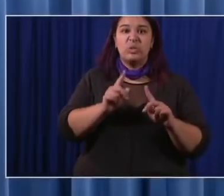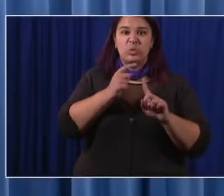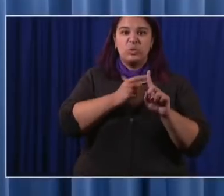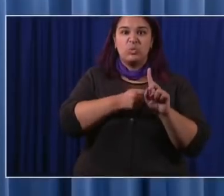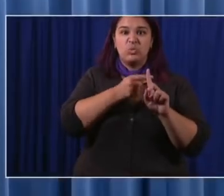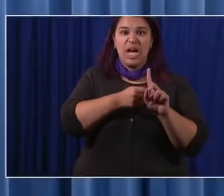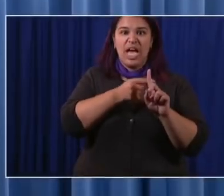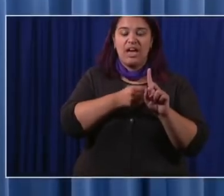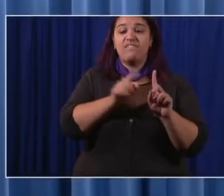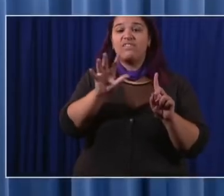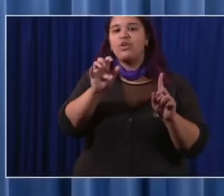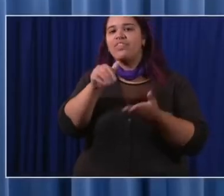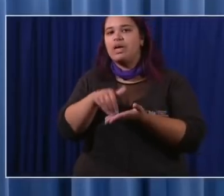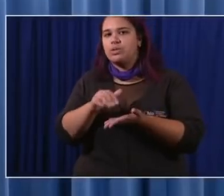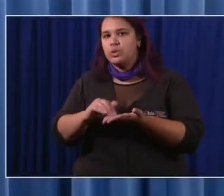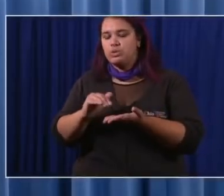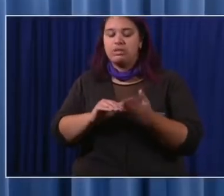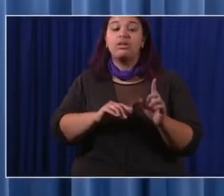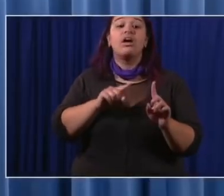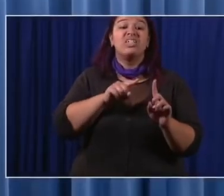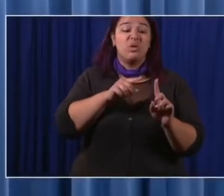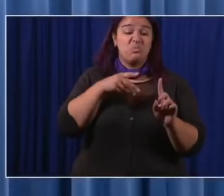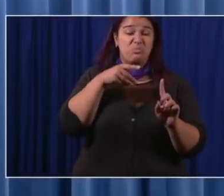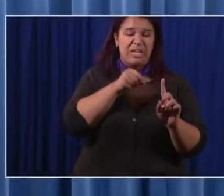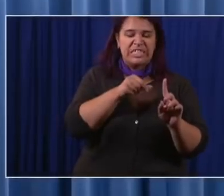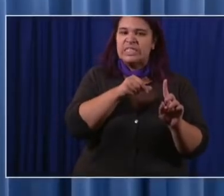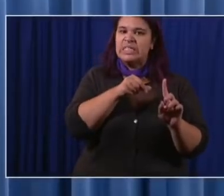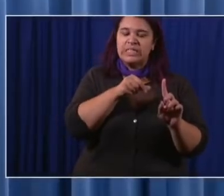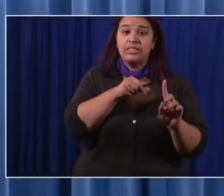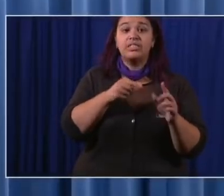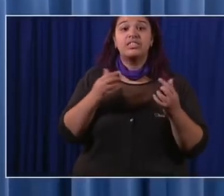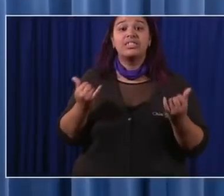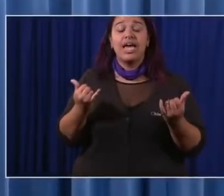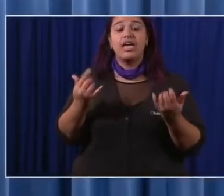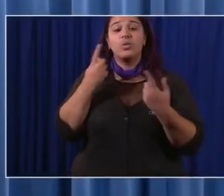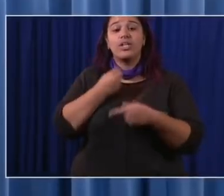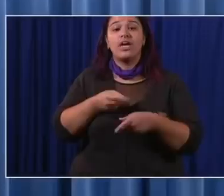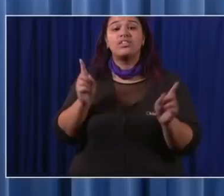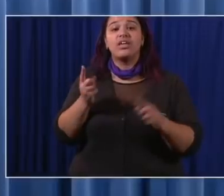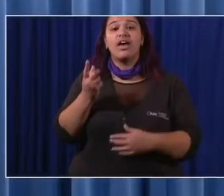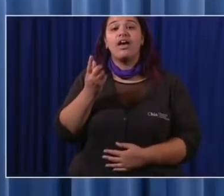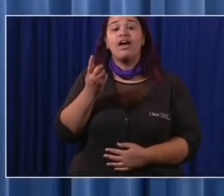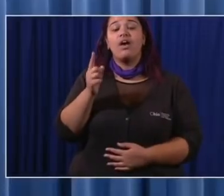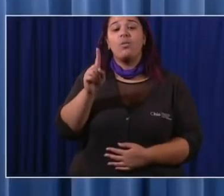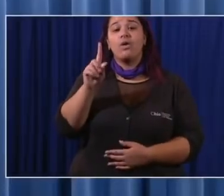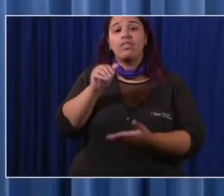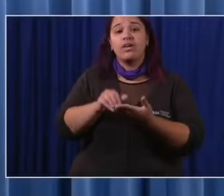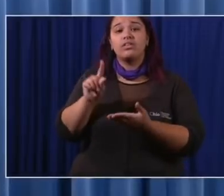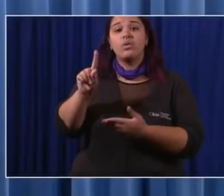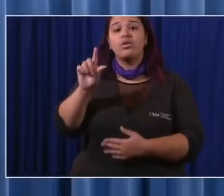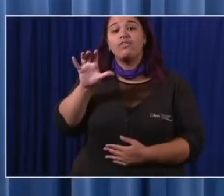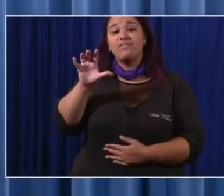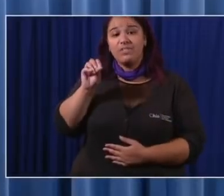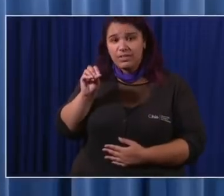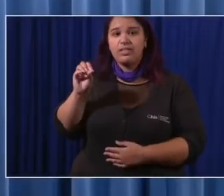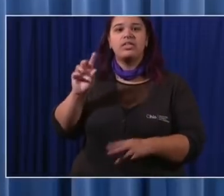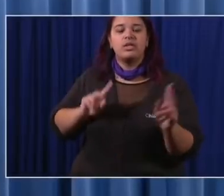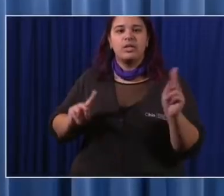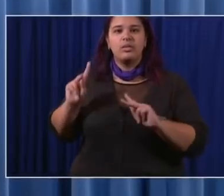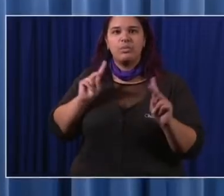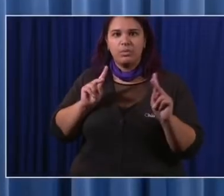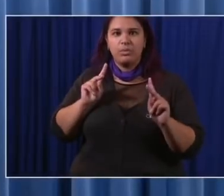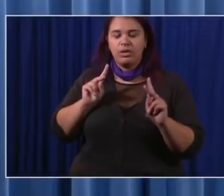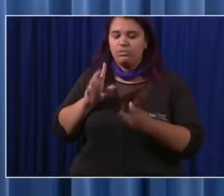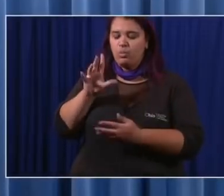around the state. You announced today $15 million for housing stability funds, but last month you got a letter from 180 organizations saying